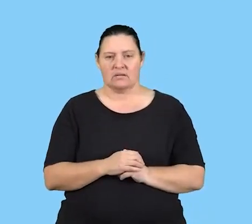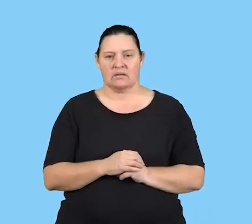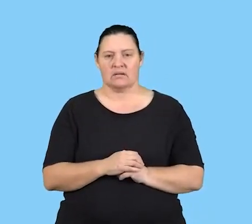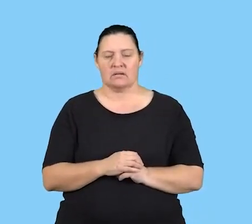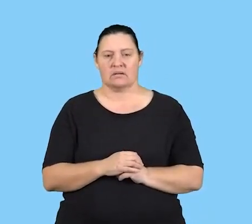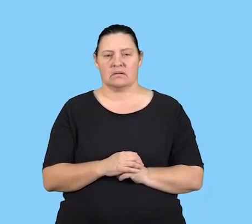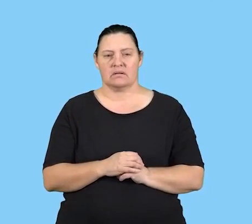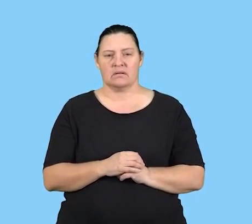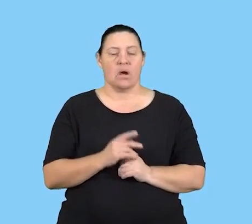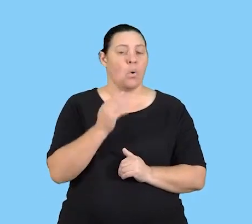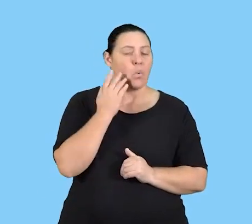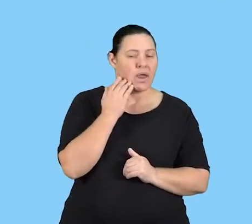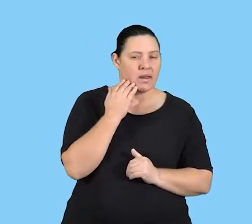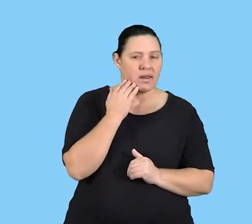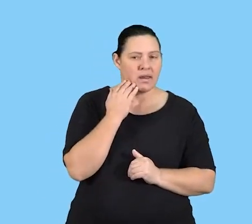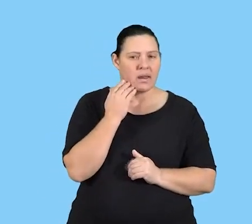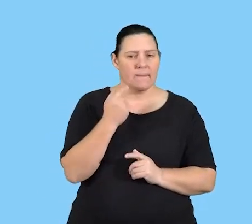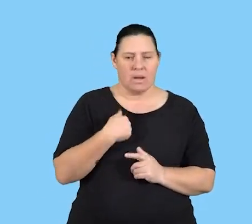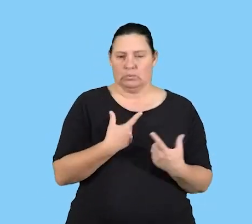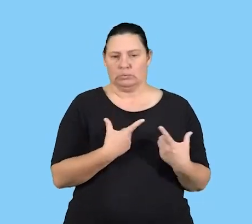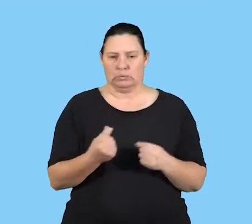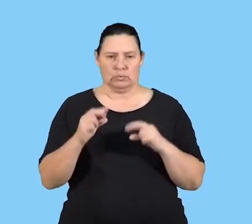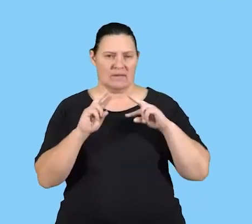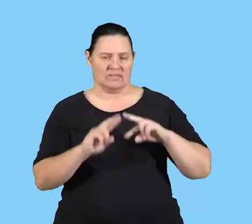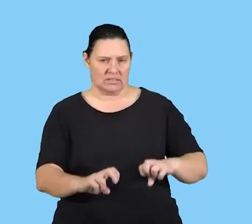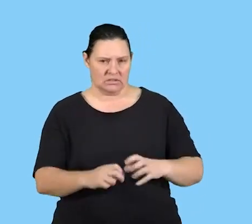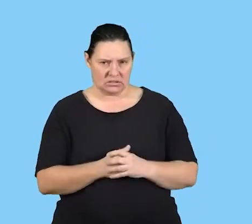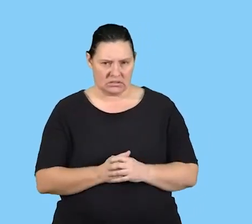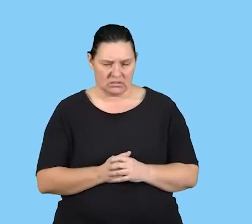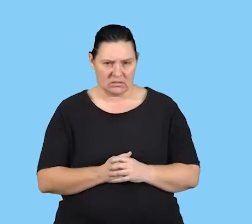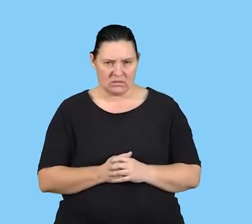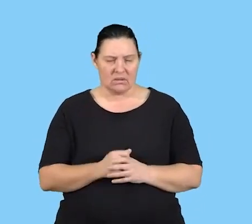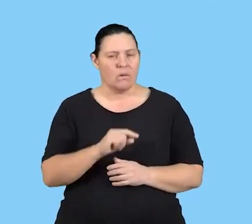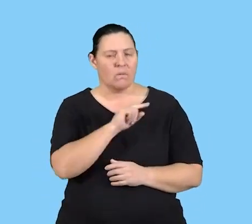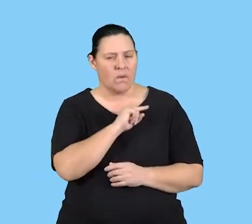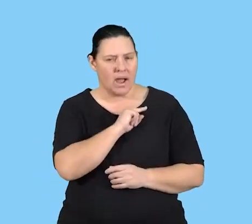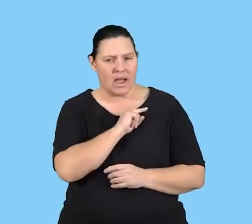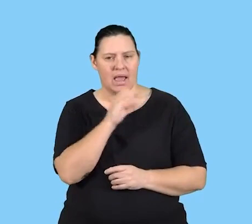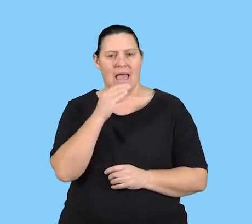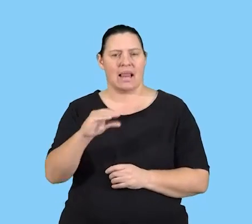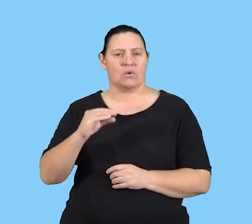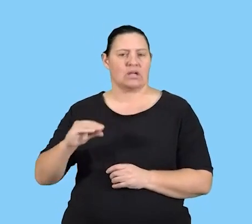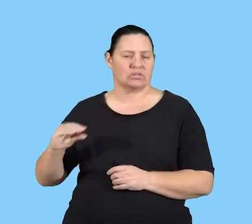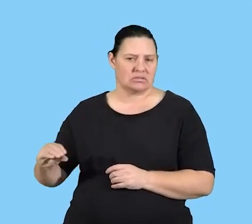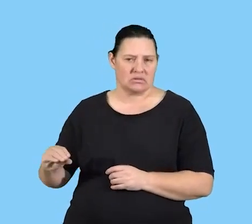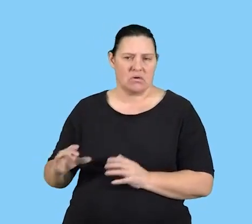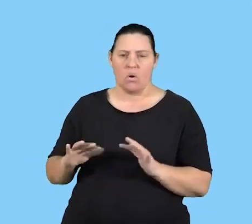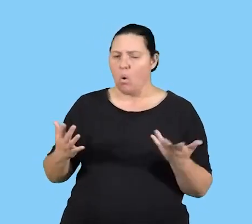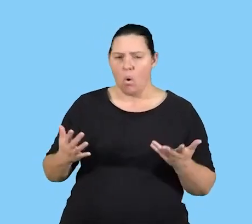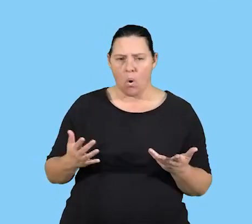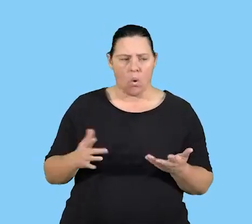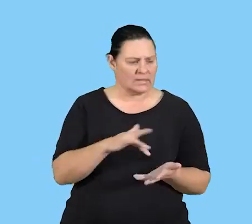at when are they supposed to conduct the investigation due to where it was allocated or it